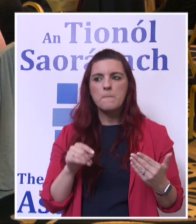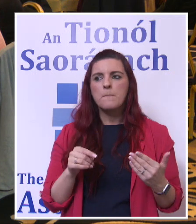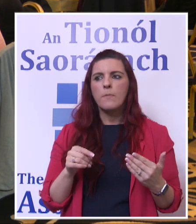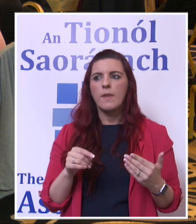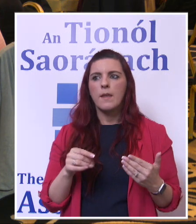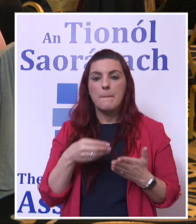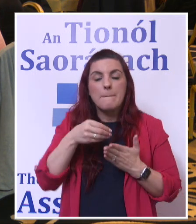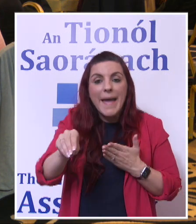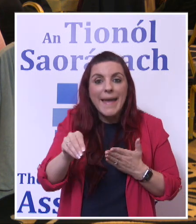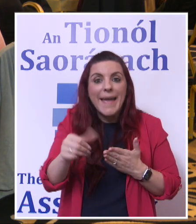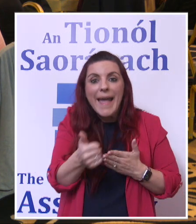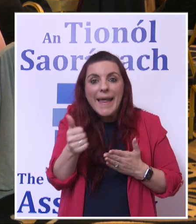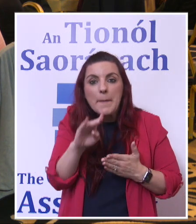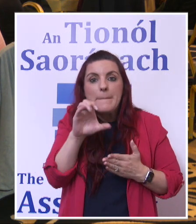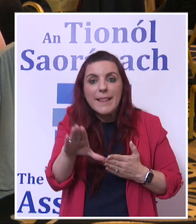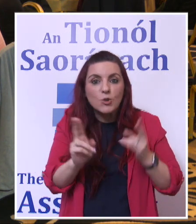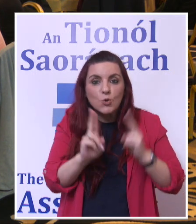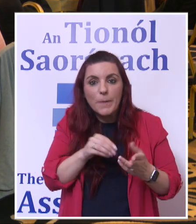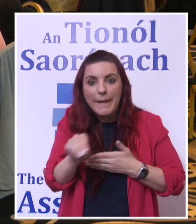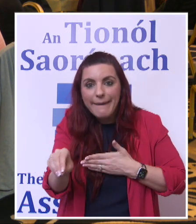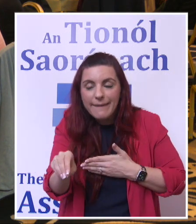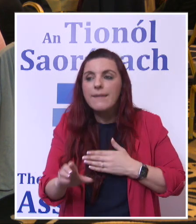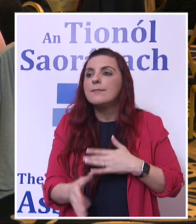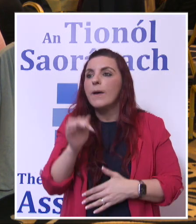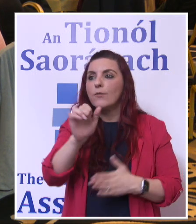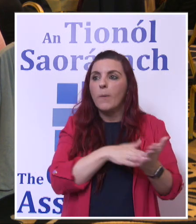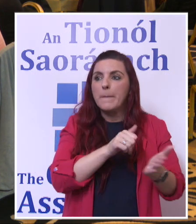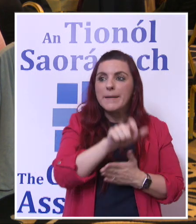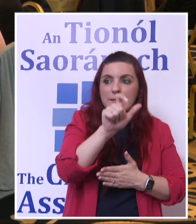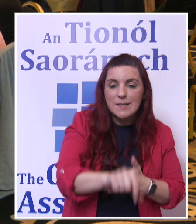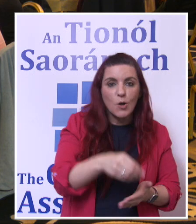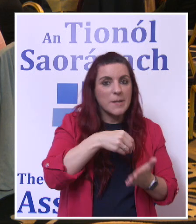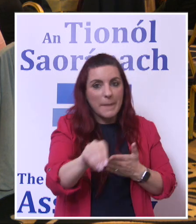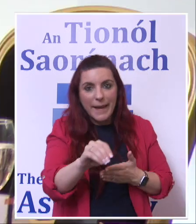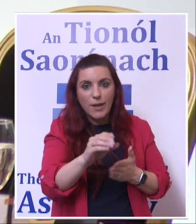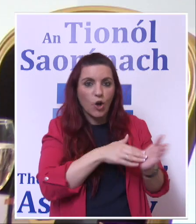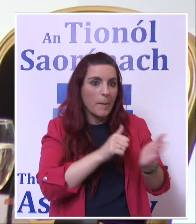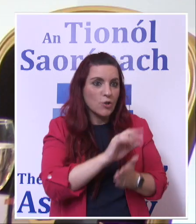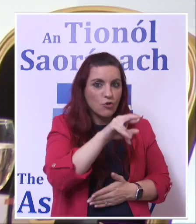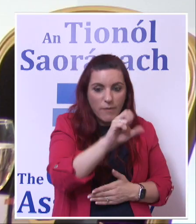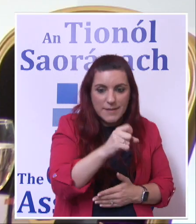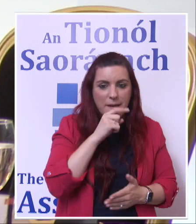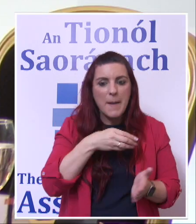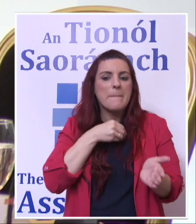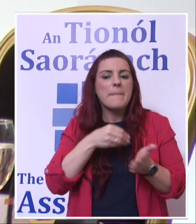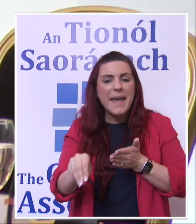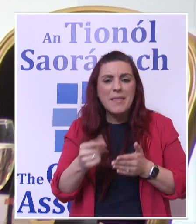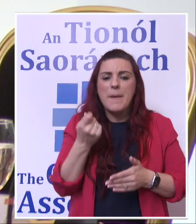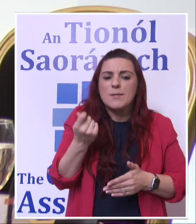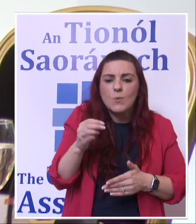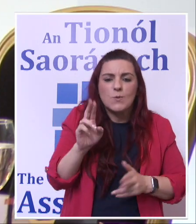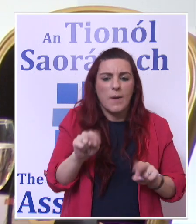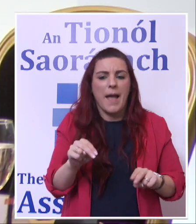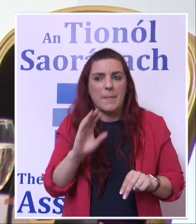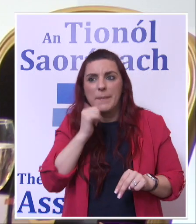what you owe. So if you're a business person or whatever and you pay rates, please pay them as soon as you